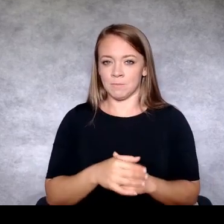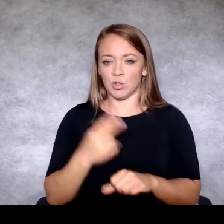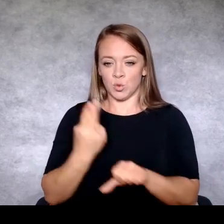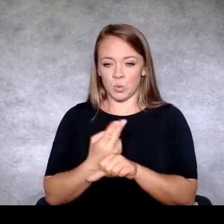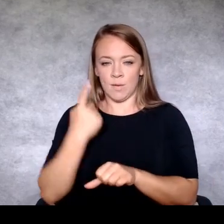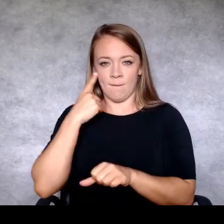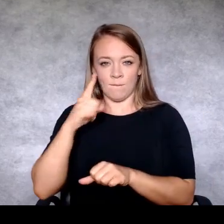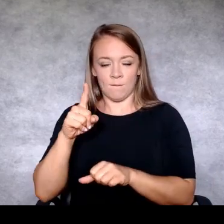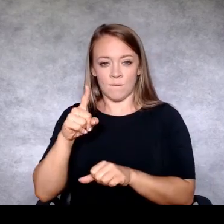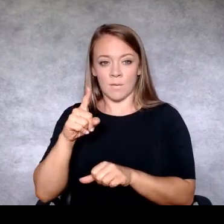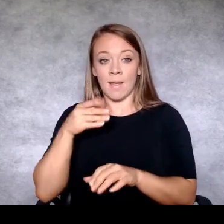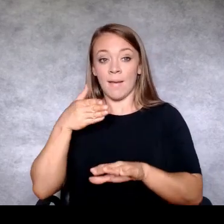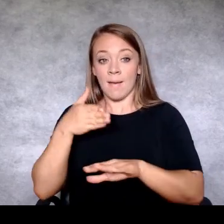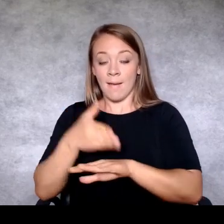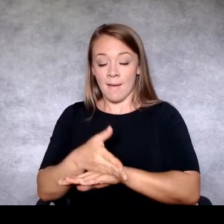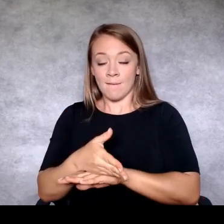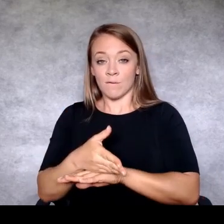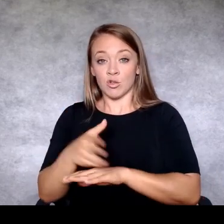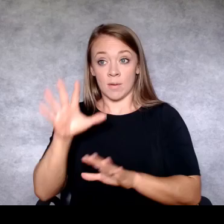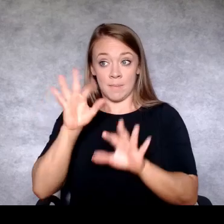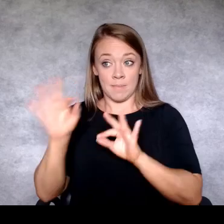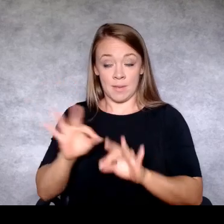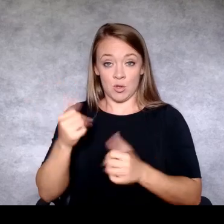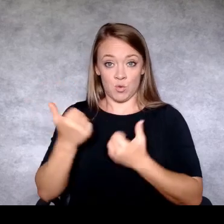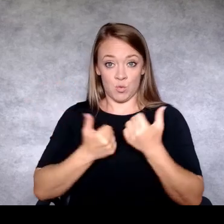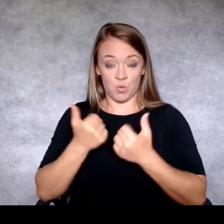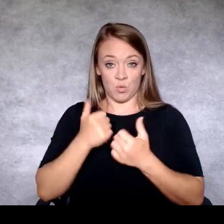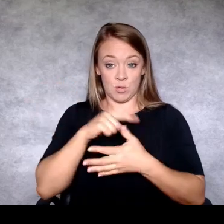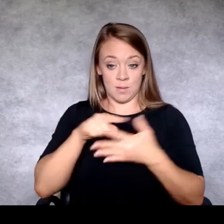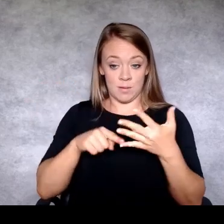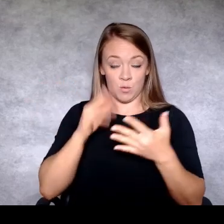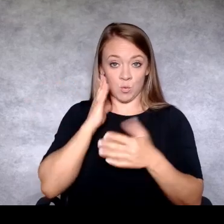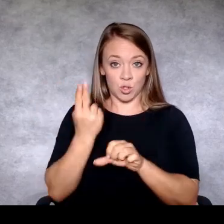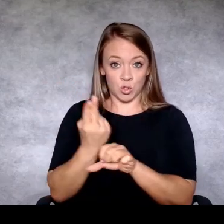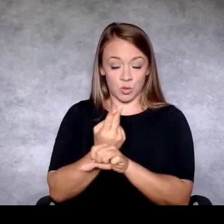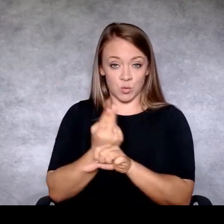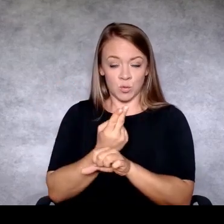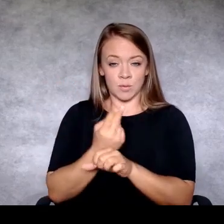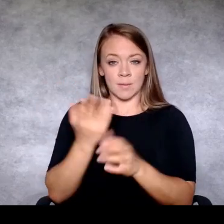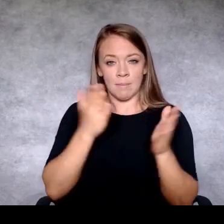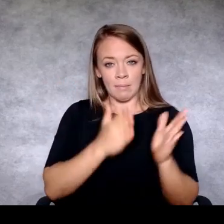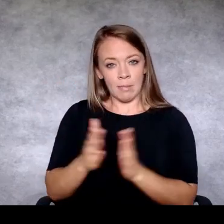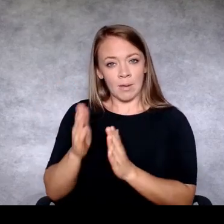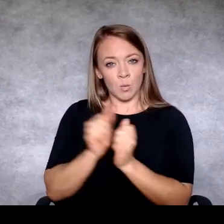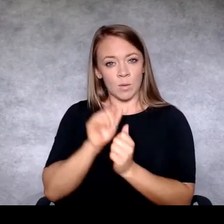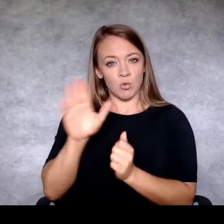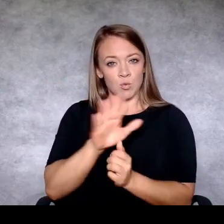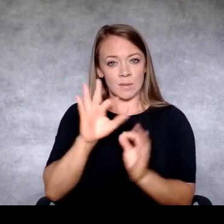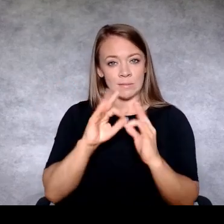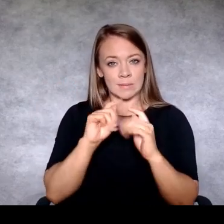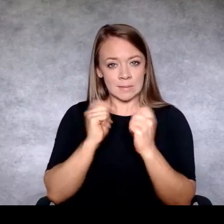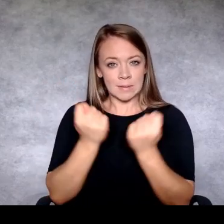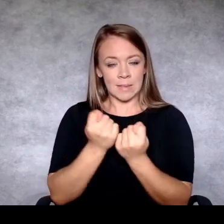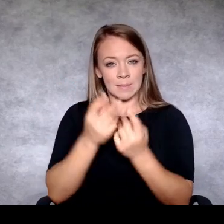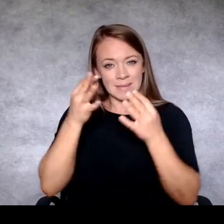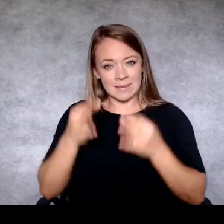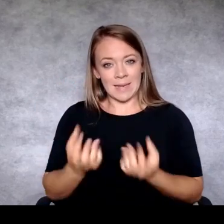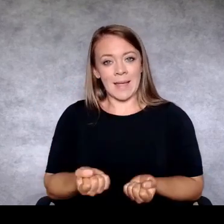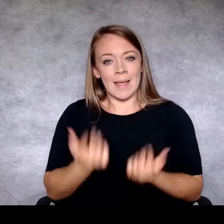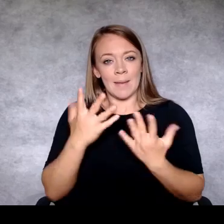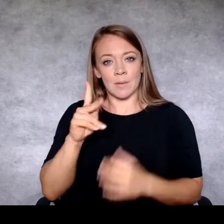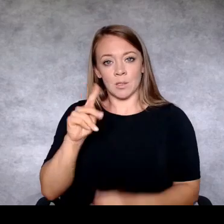After the target behaviors and reinforcers have been chosen, next plan with your team to determine how many tokens a